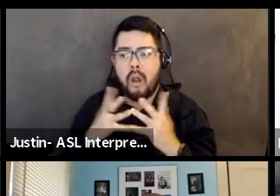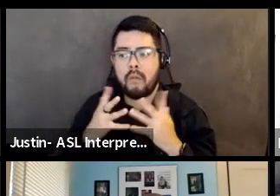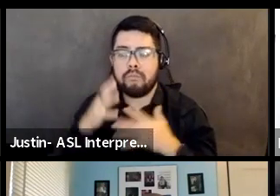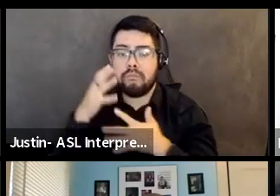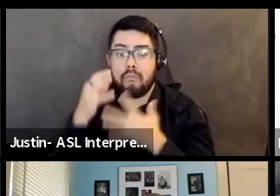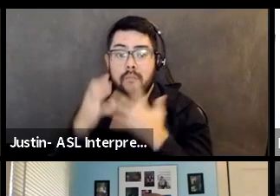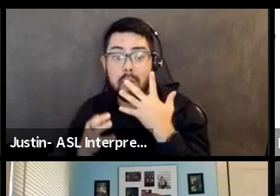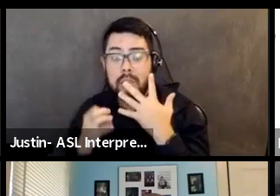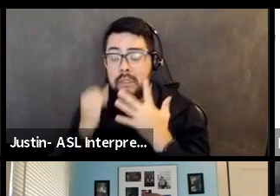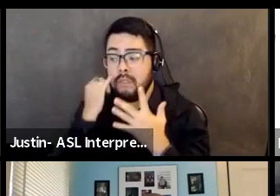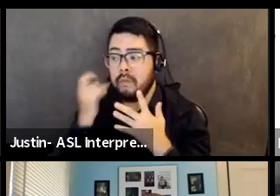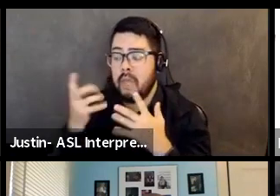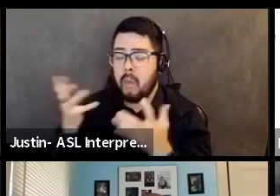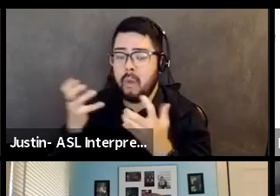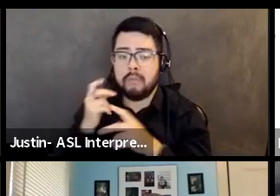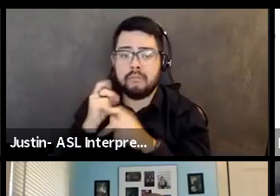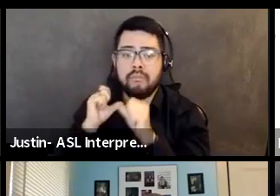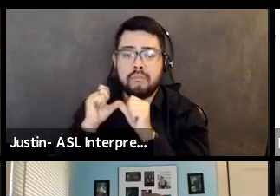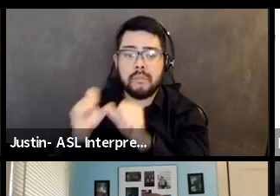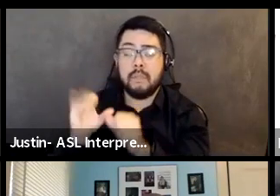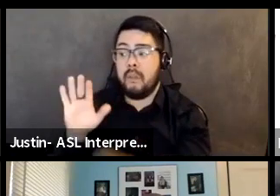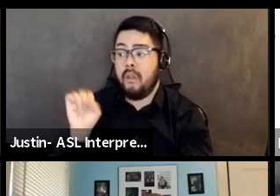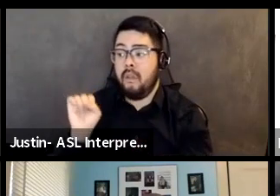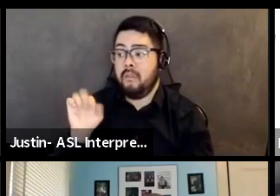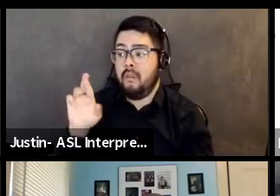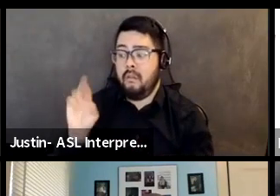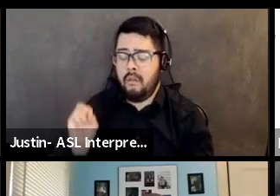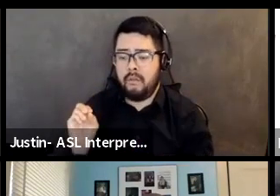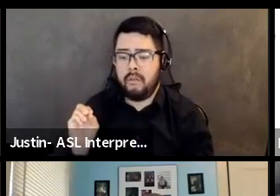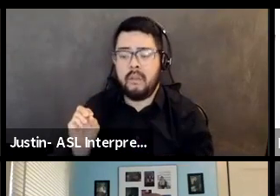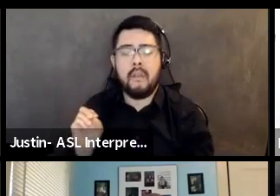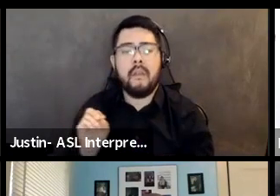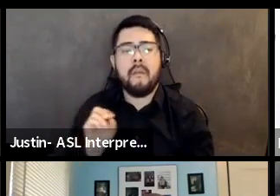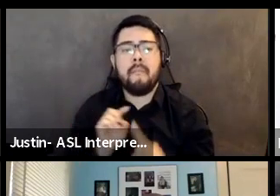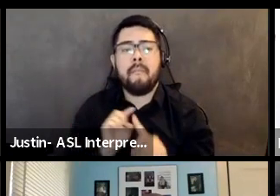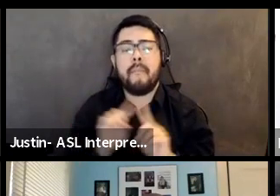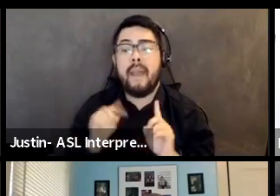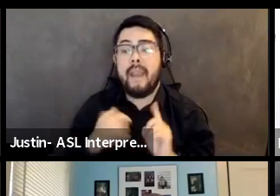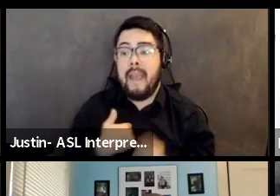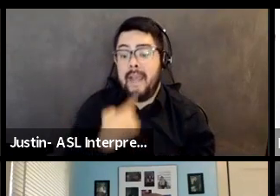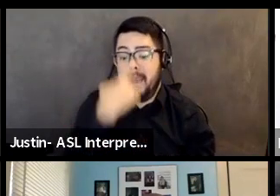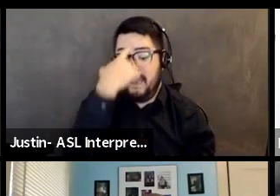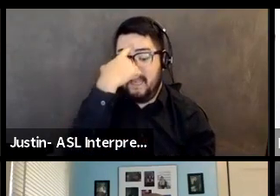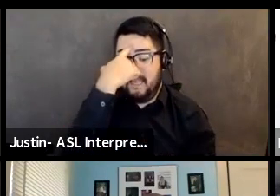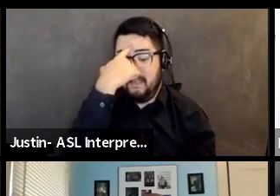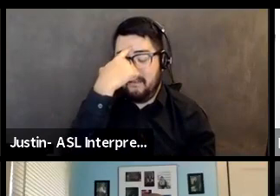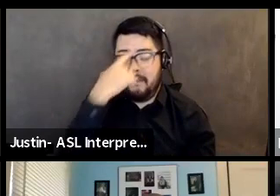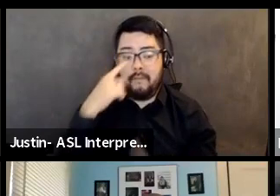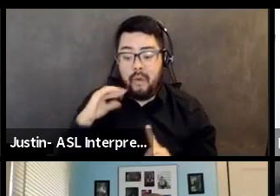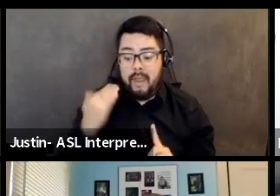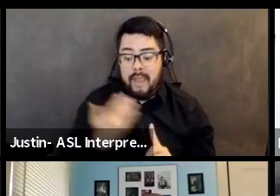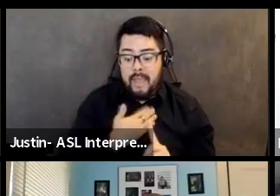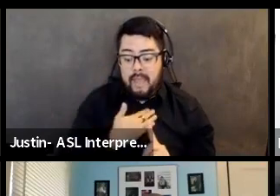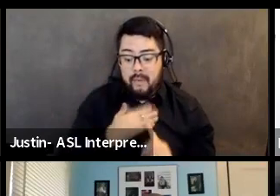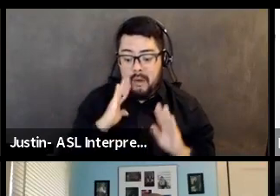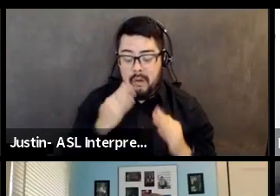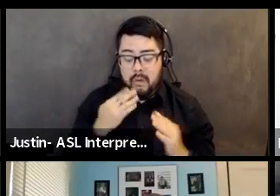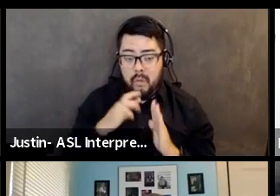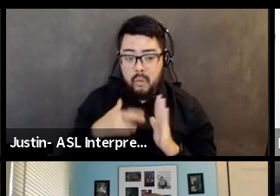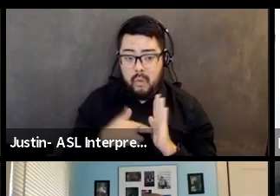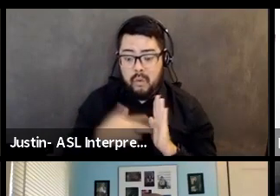want to keep their um their sro i think that in regards to our role as board